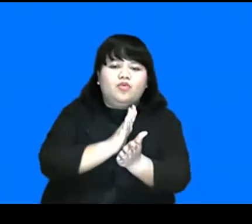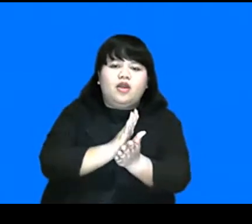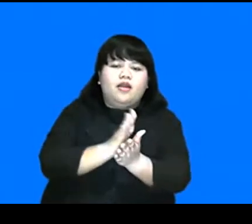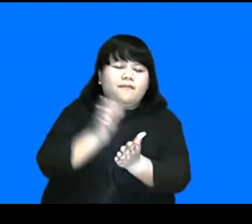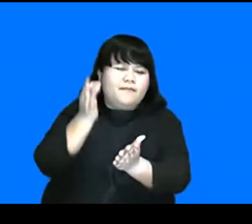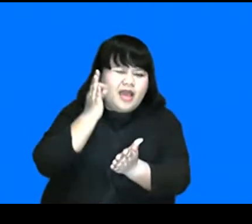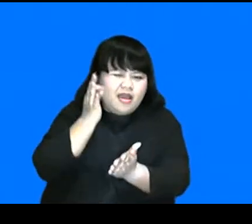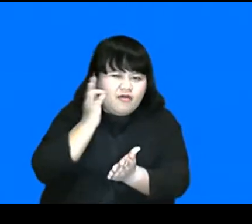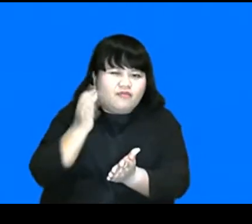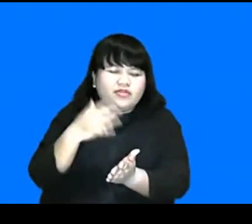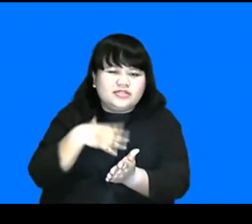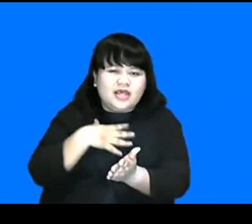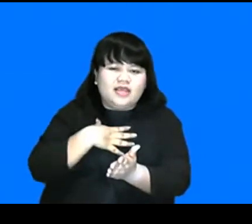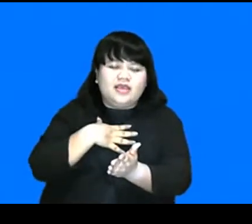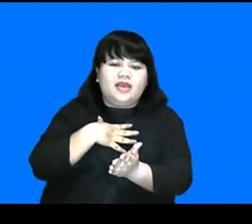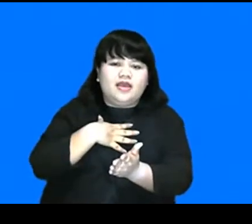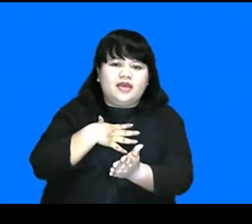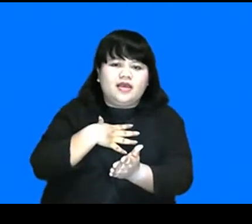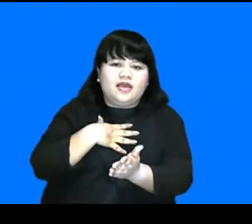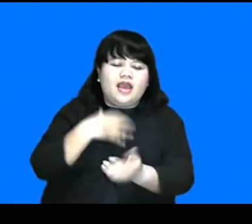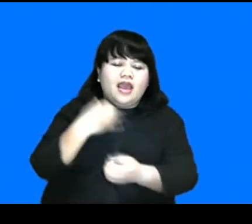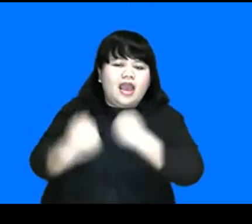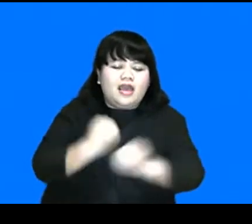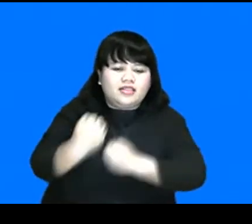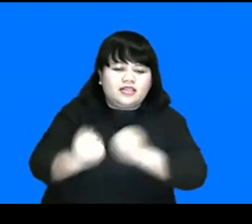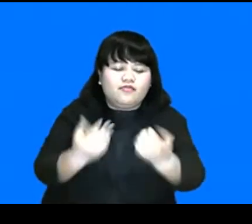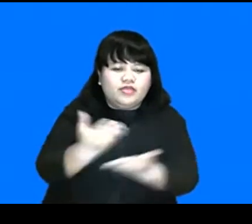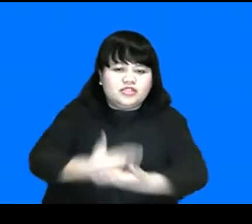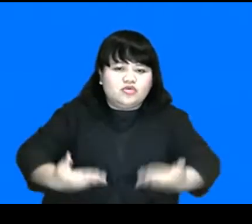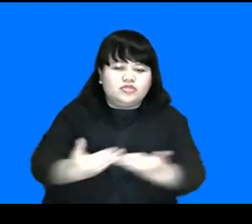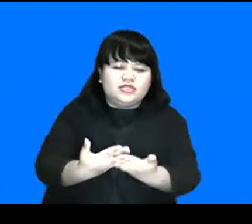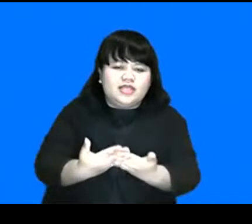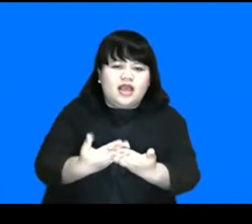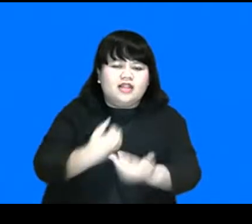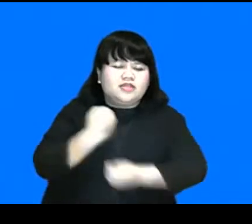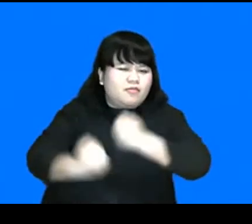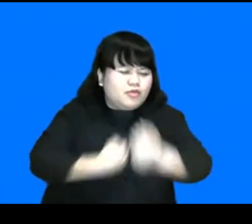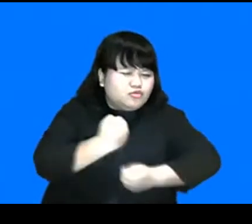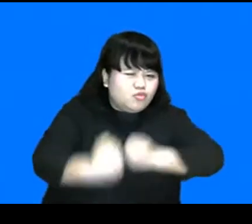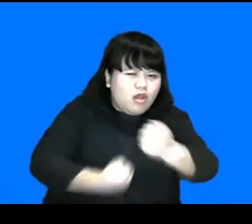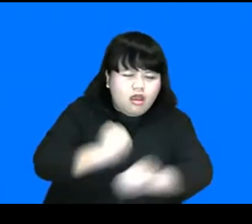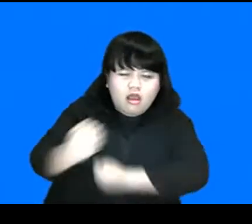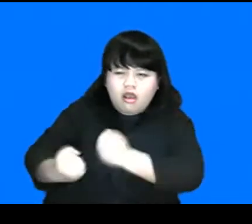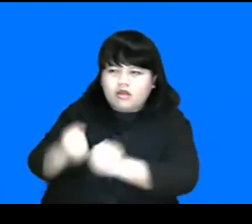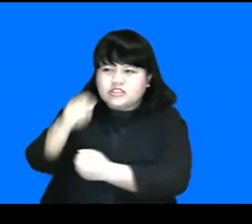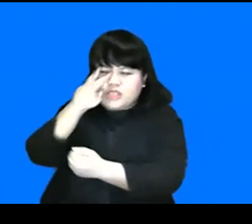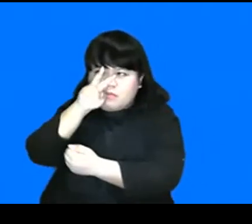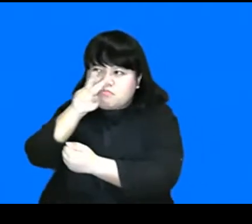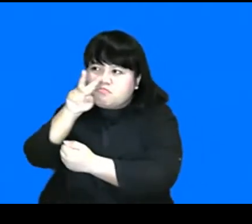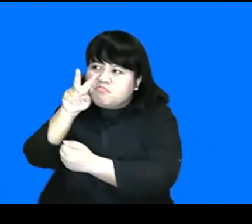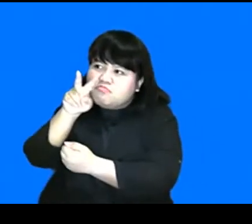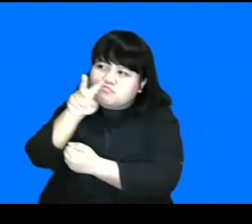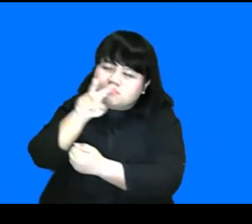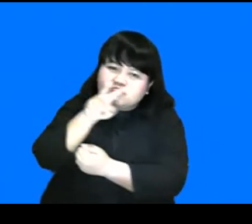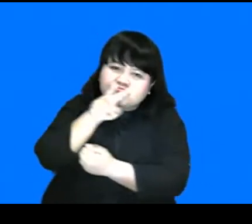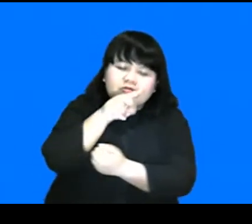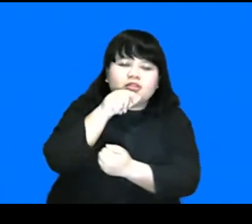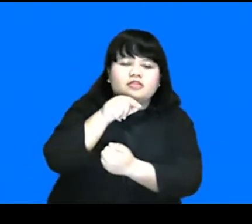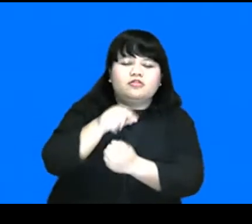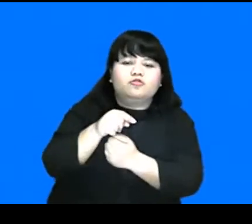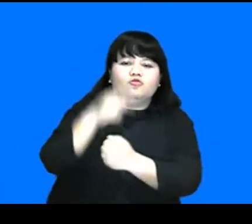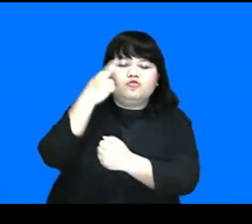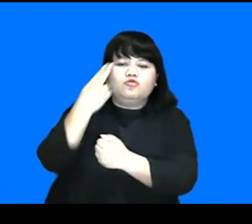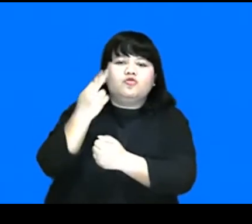street fighter first. So I always look at things as an opportunity for a campaign, for getting more people on board.